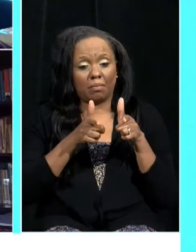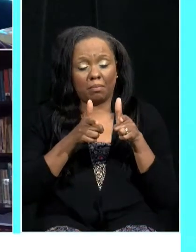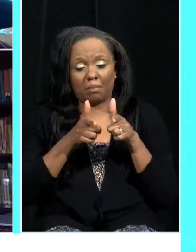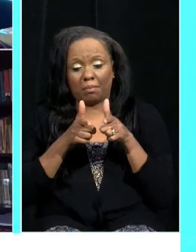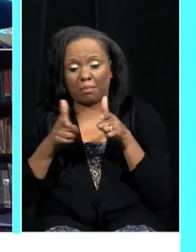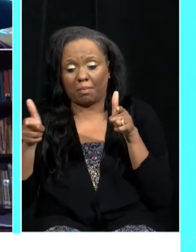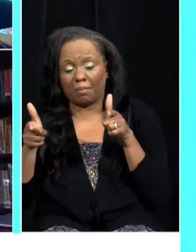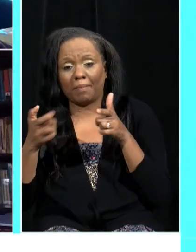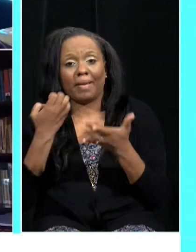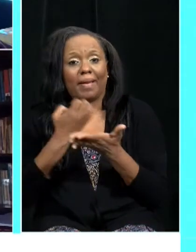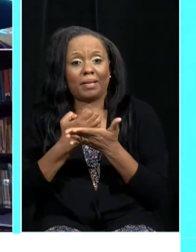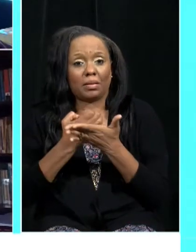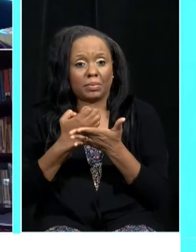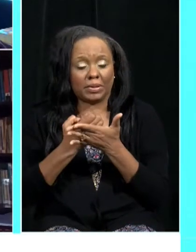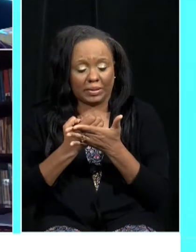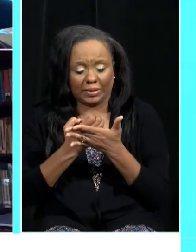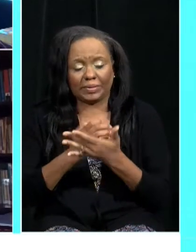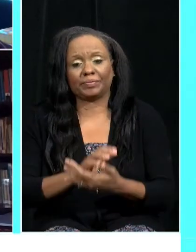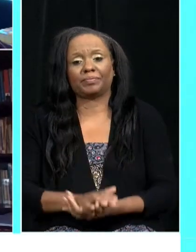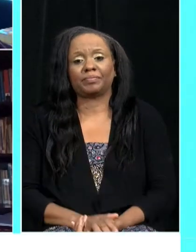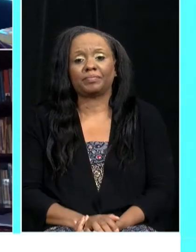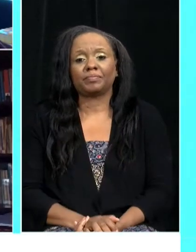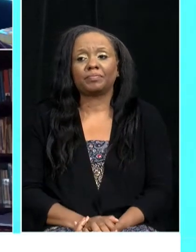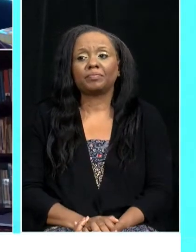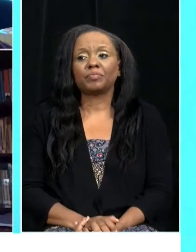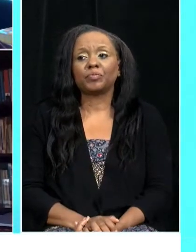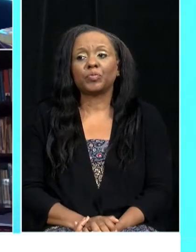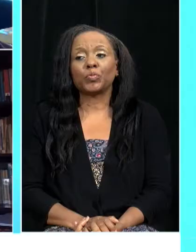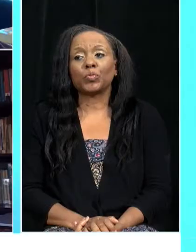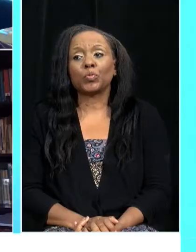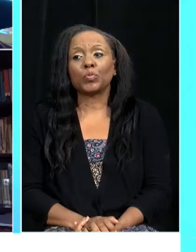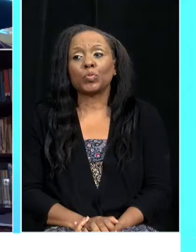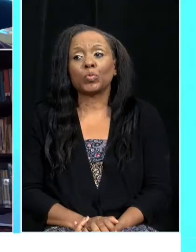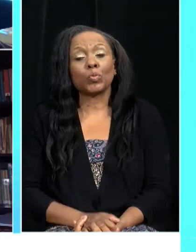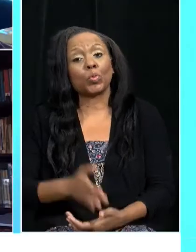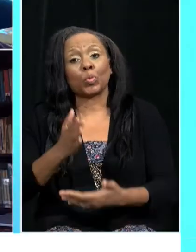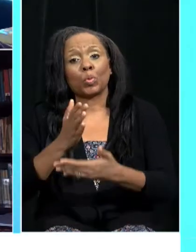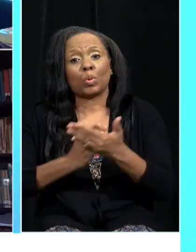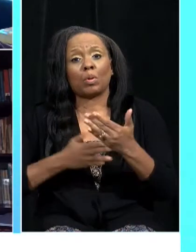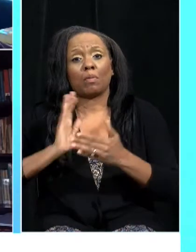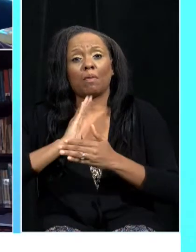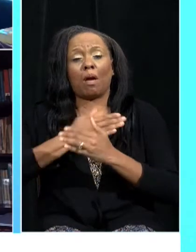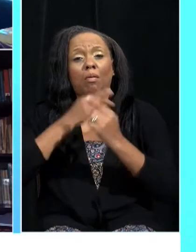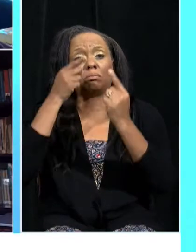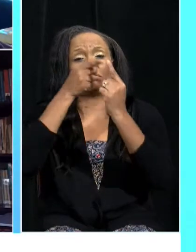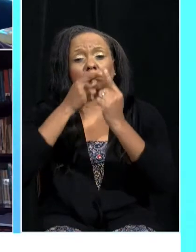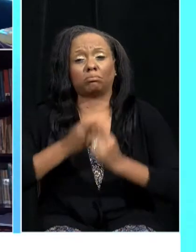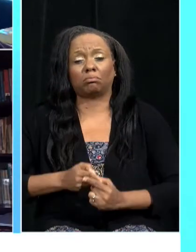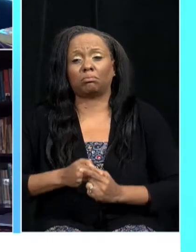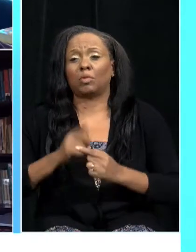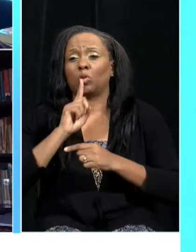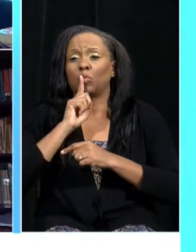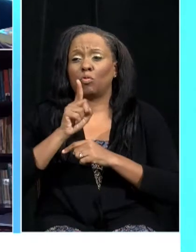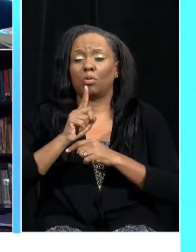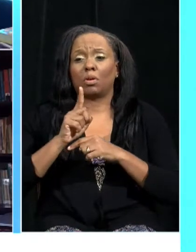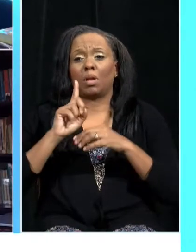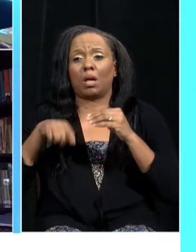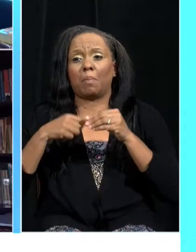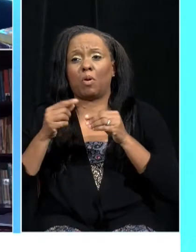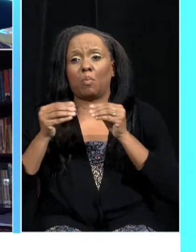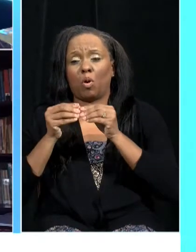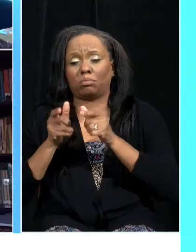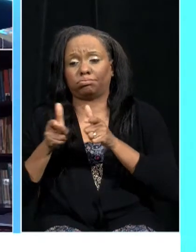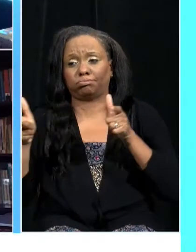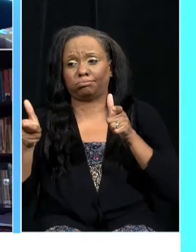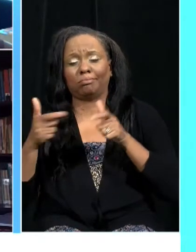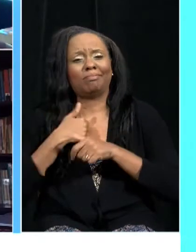So a lot of the benchmarks or the targets are of a macroeconomic nature. And the Barbados government,